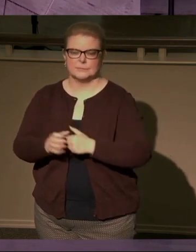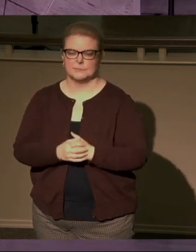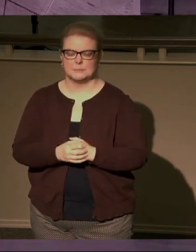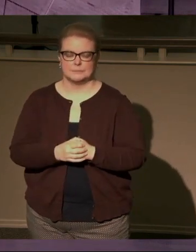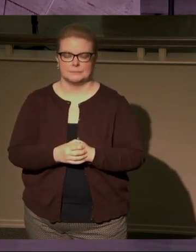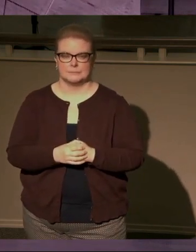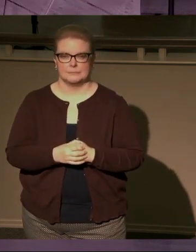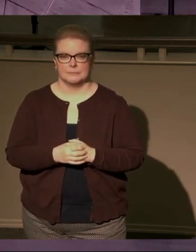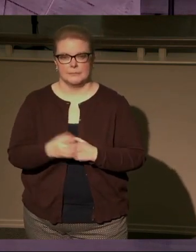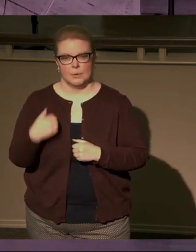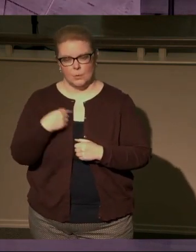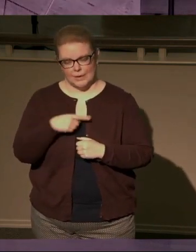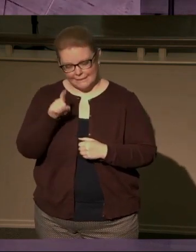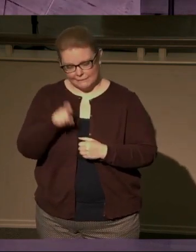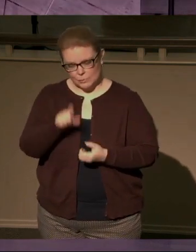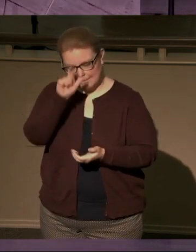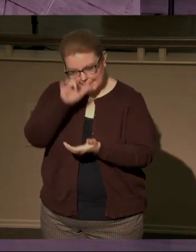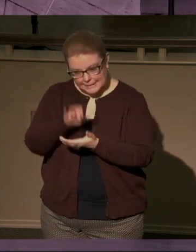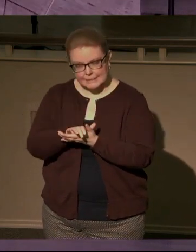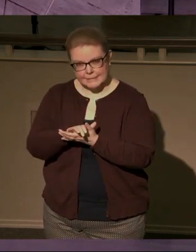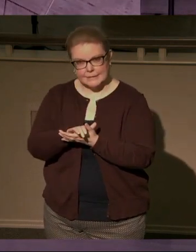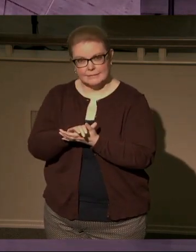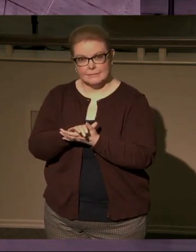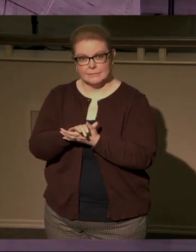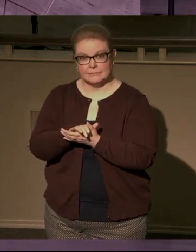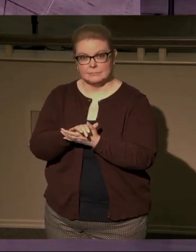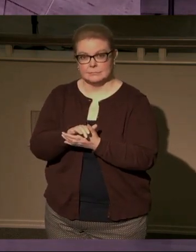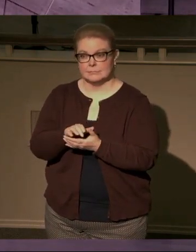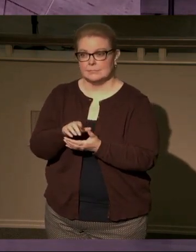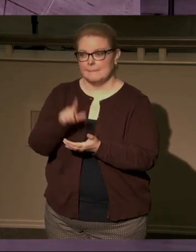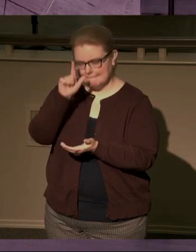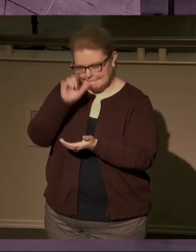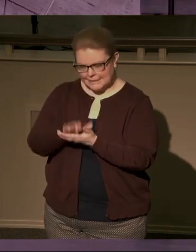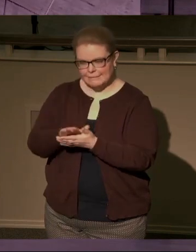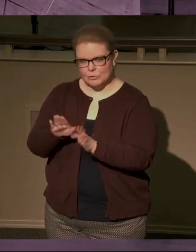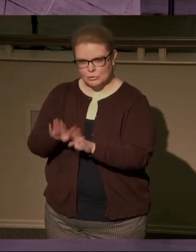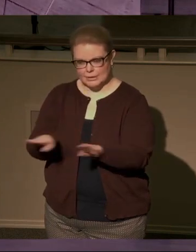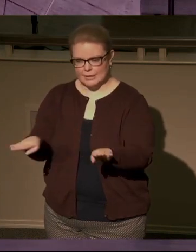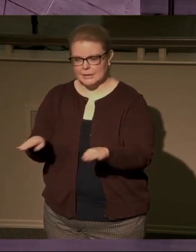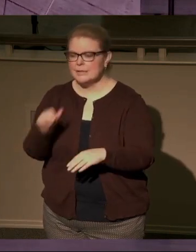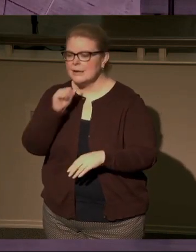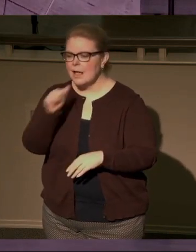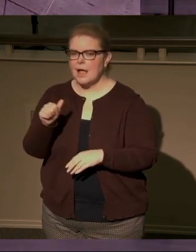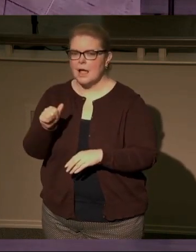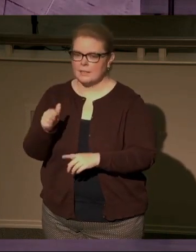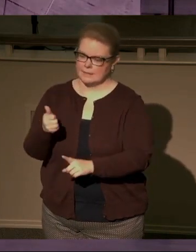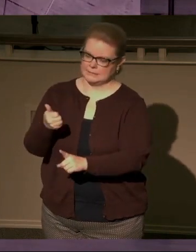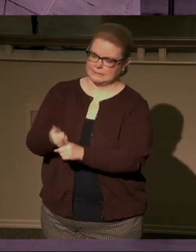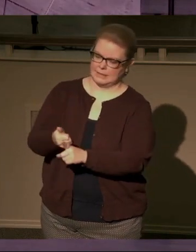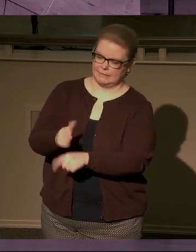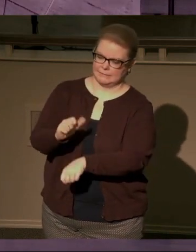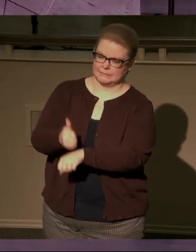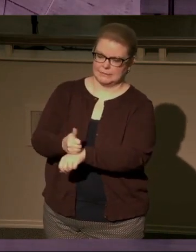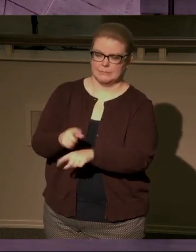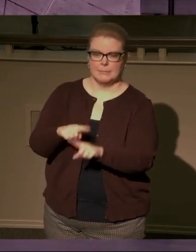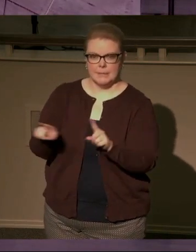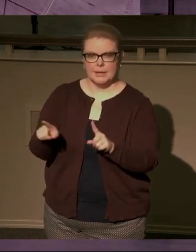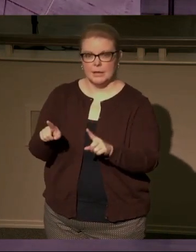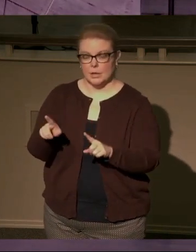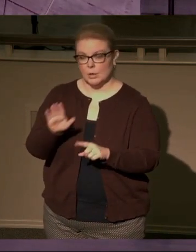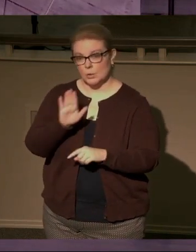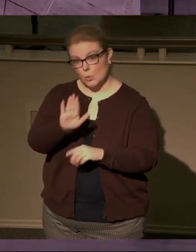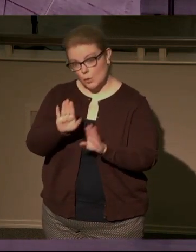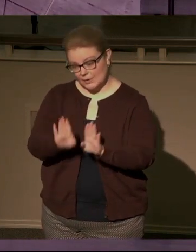This means you have to believe. Affirmation means that you believe in your kids, not in the self-established kind of way, but you know what? Your